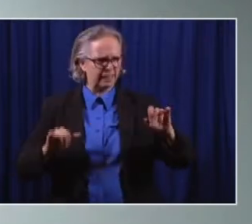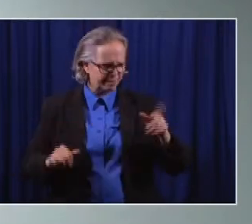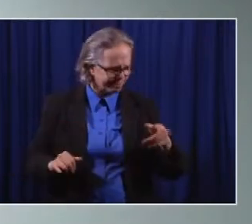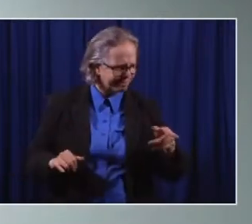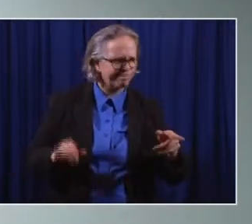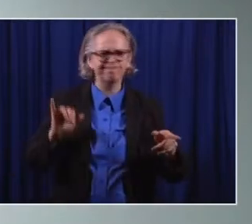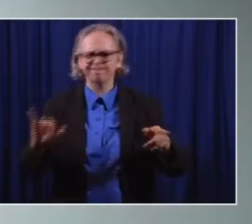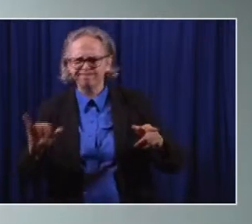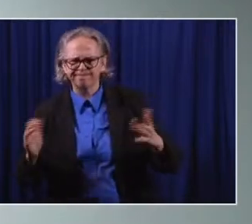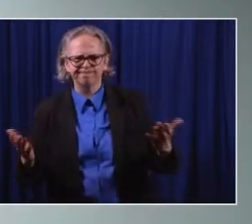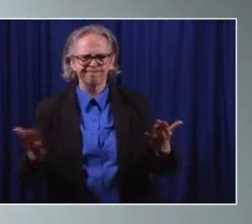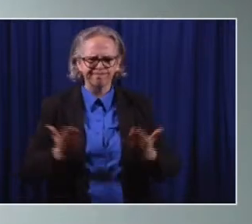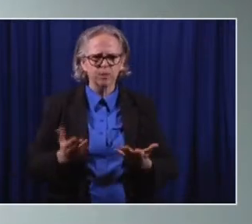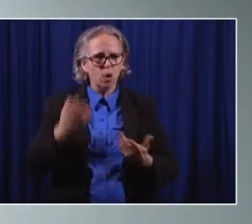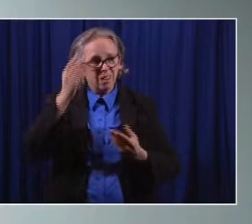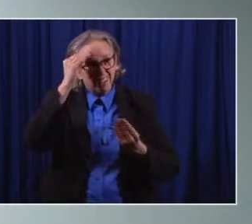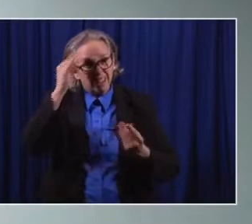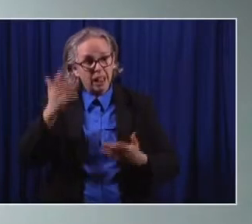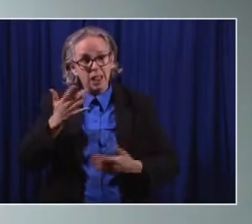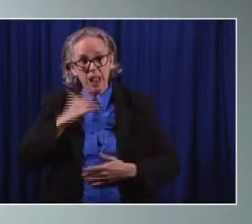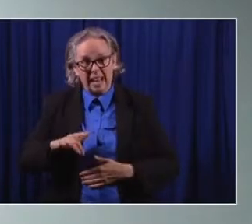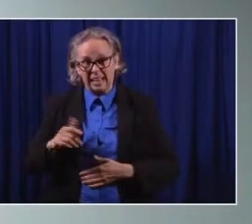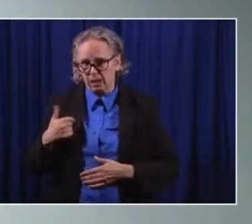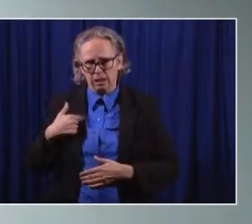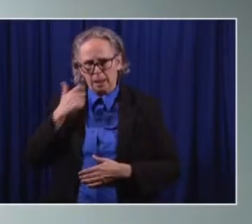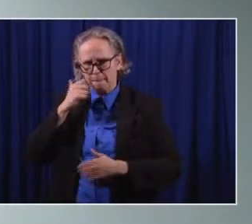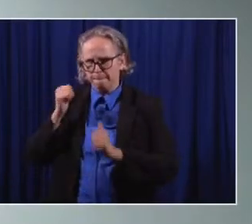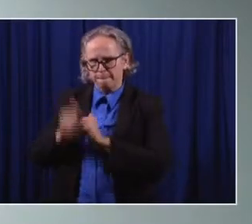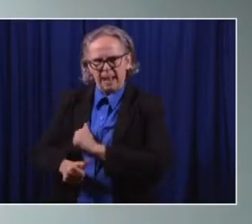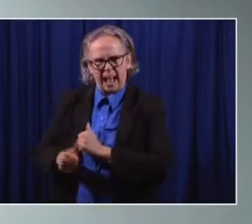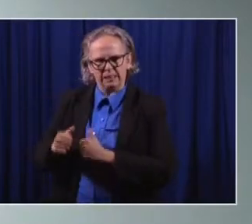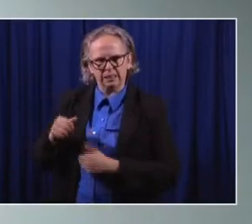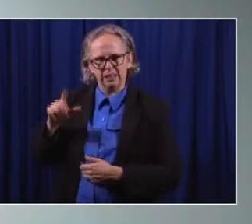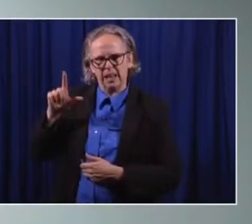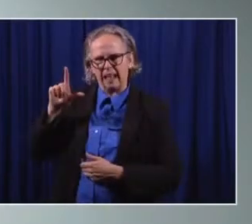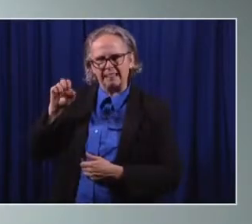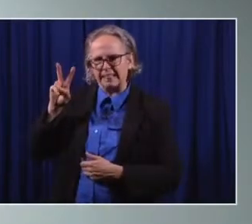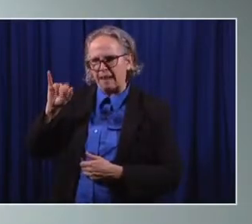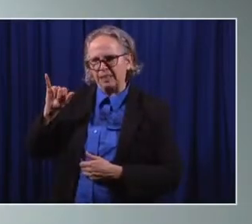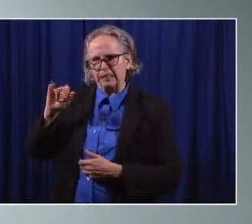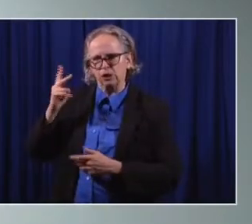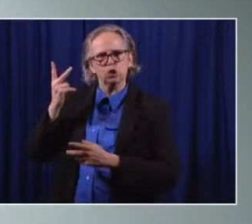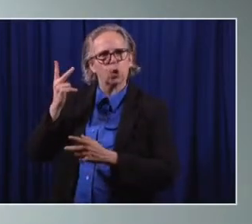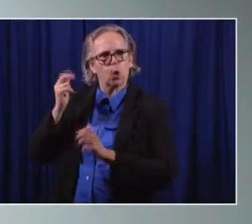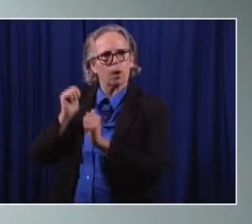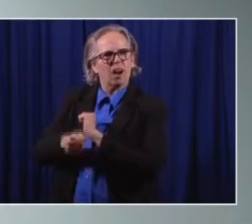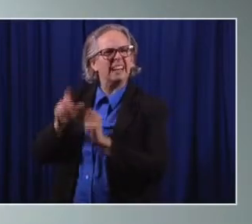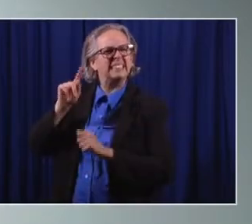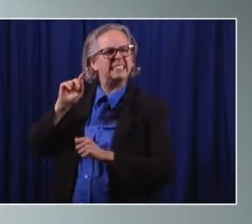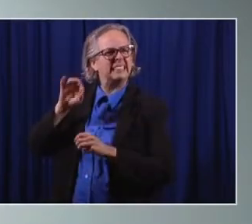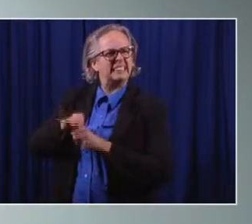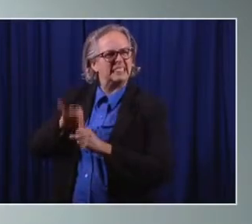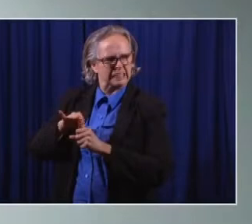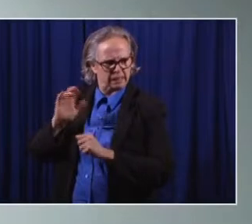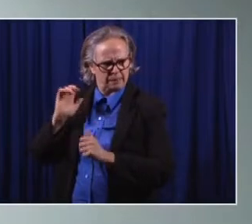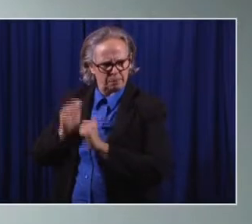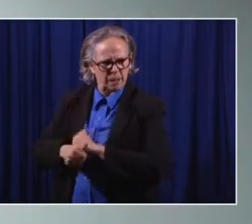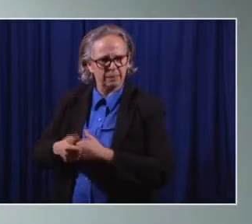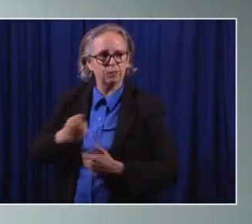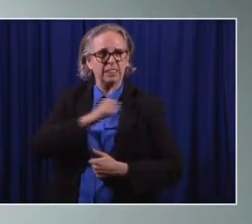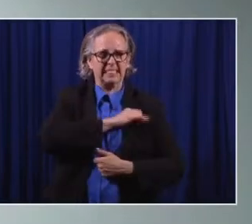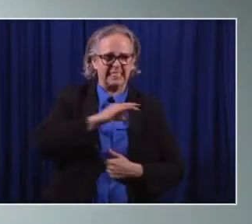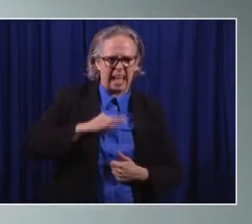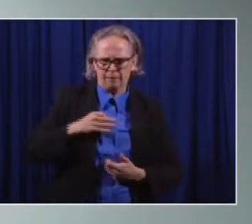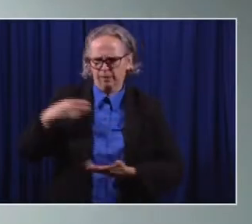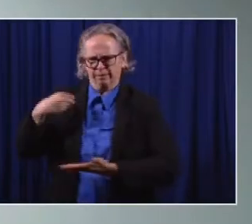few renewal levies just recently, and we looked at our resources. We looked at our staffing. And initially, we were talking about maybe